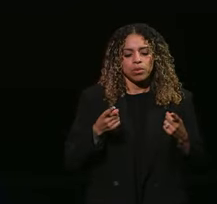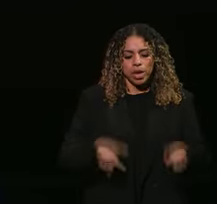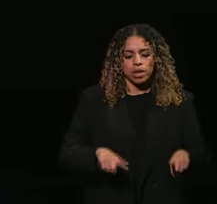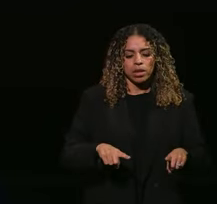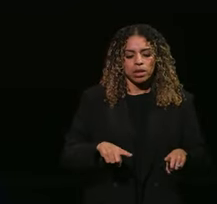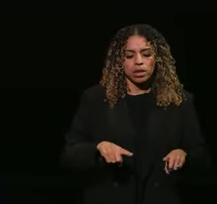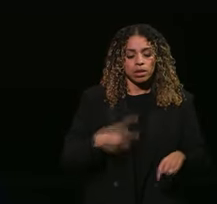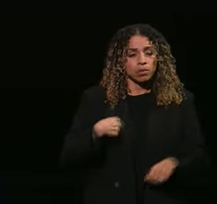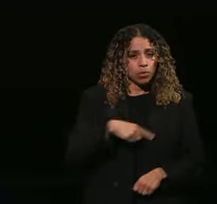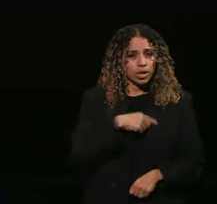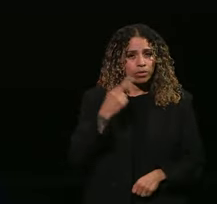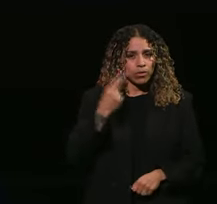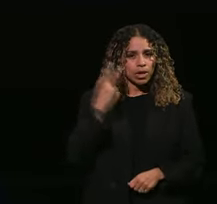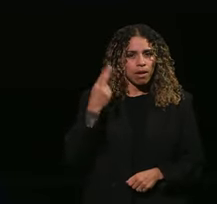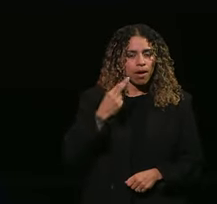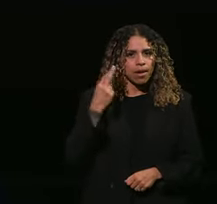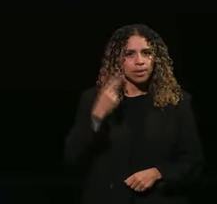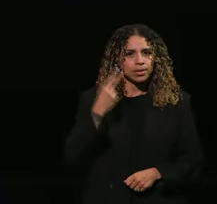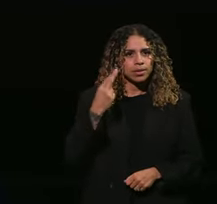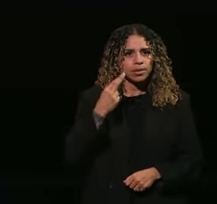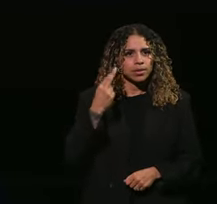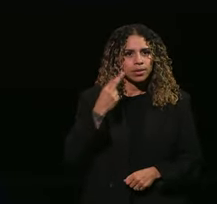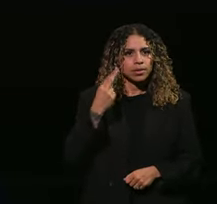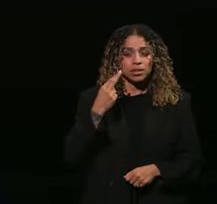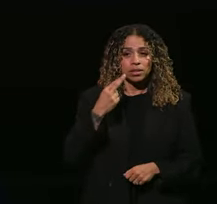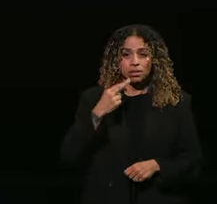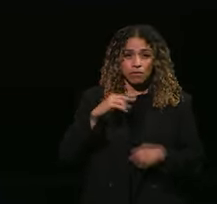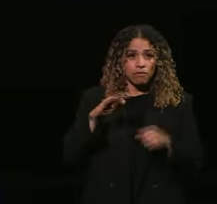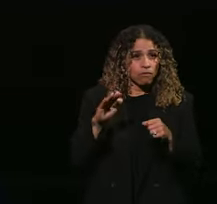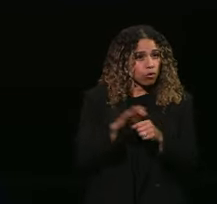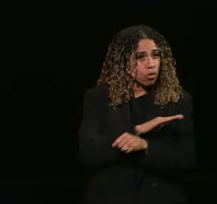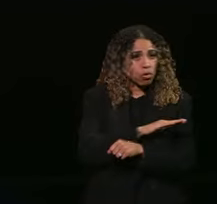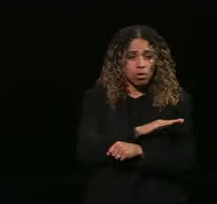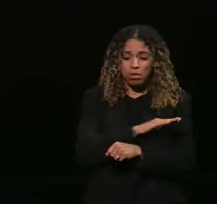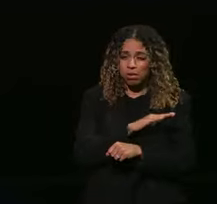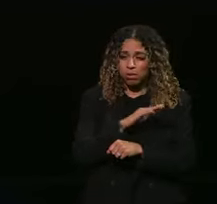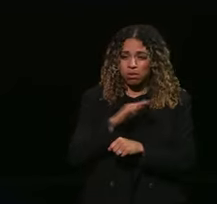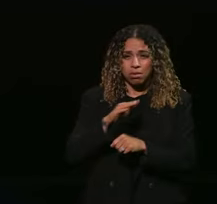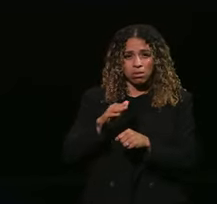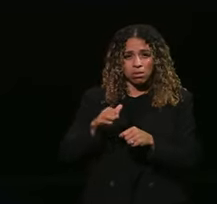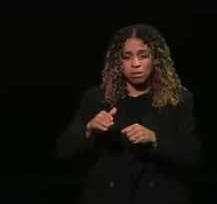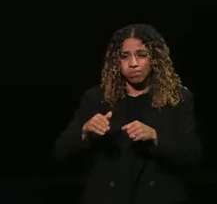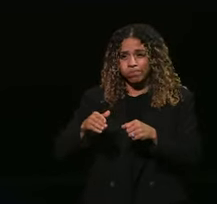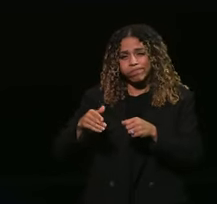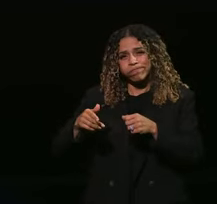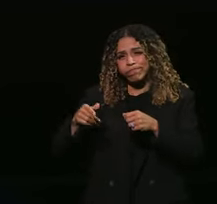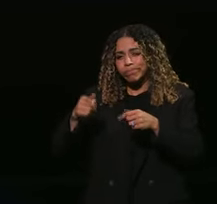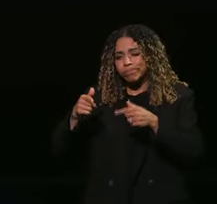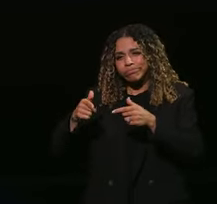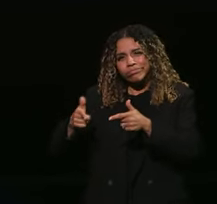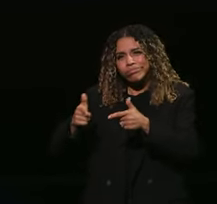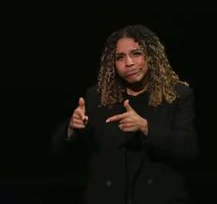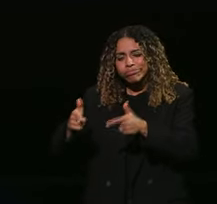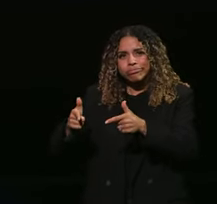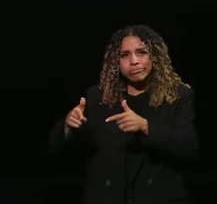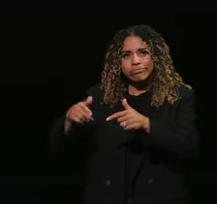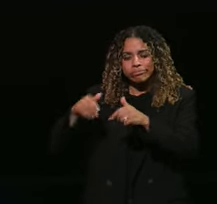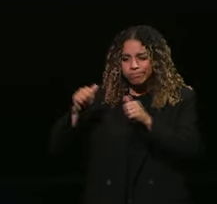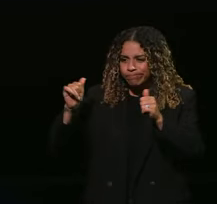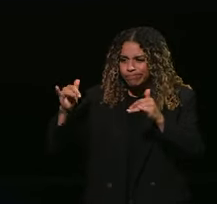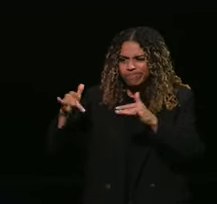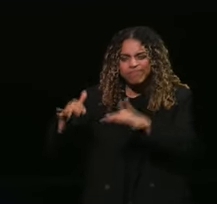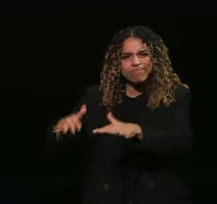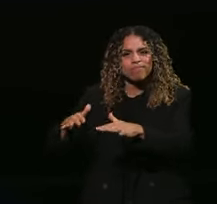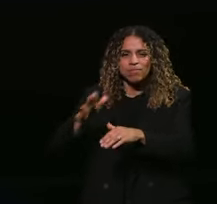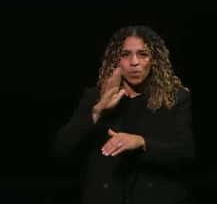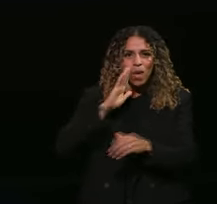we realized that a full-scale invasion is going to start and Mariupol is going to be surrounded, and we felt so connected